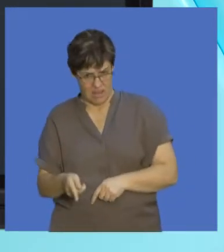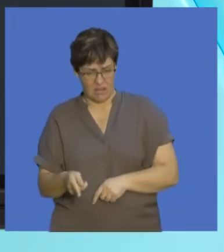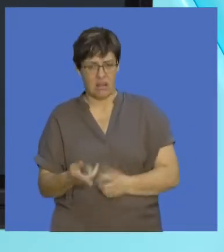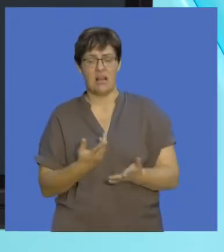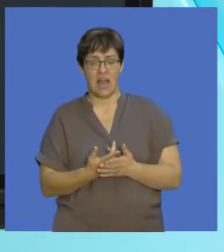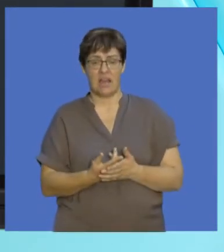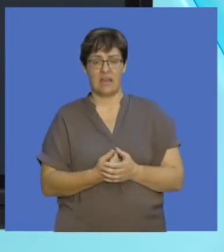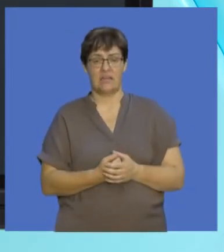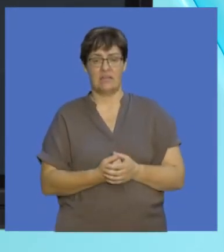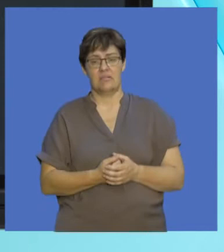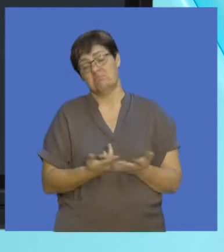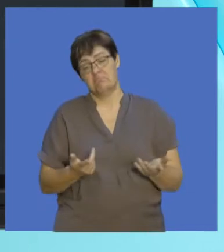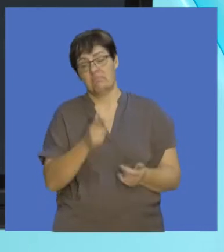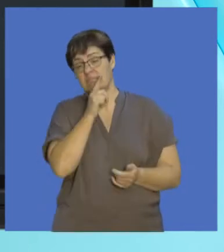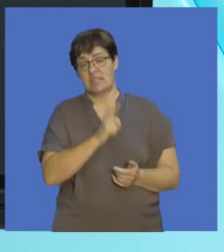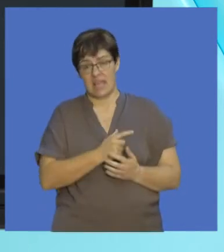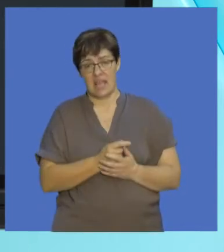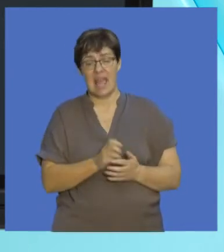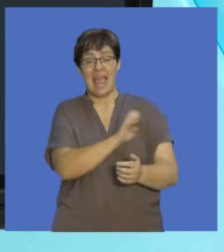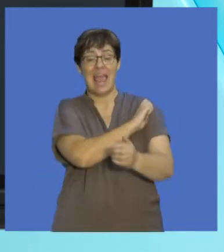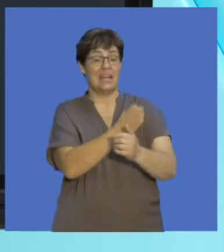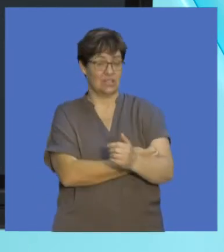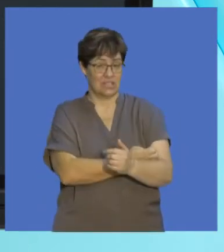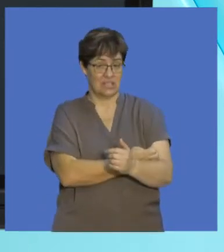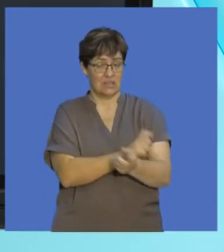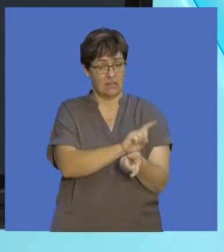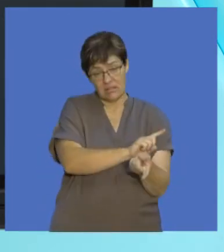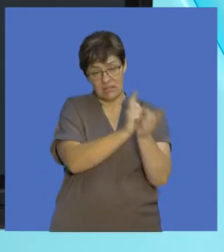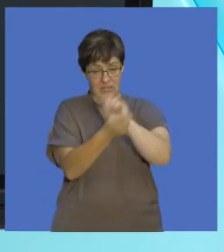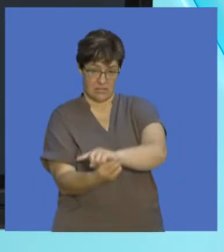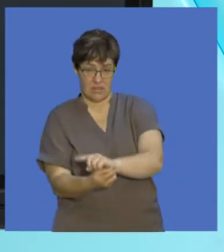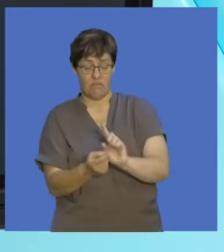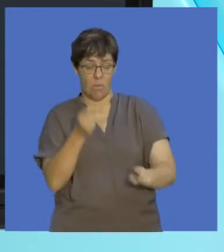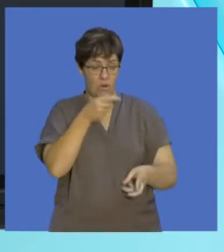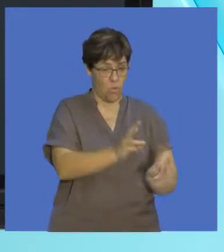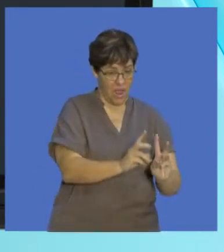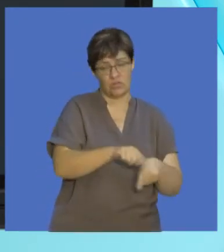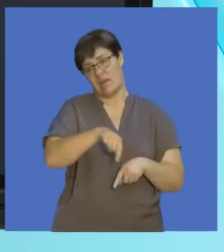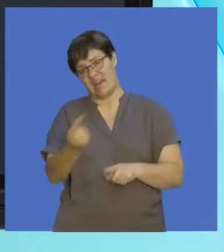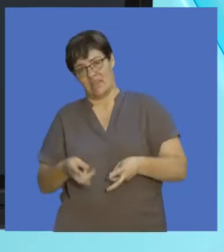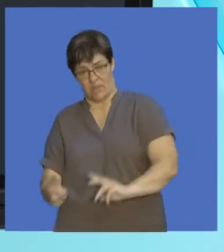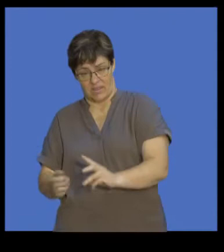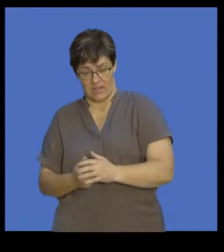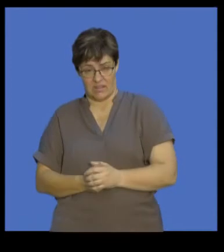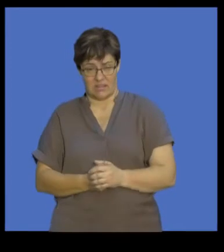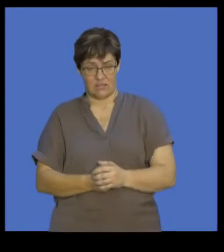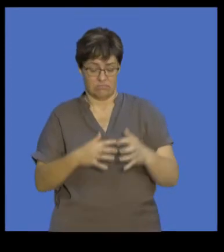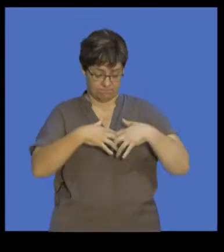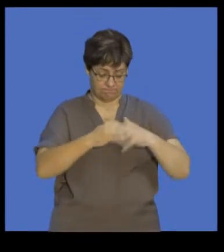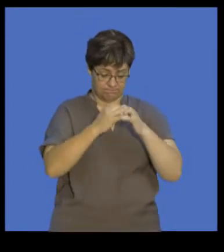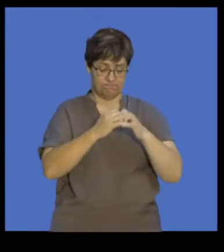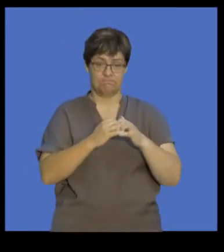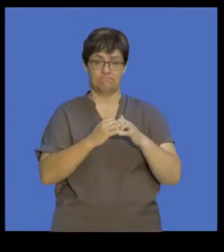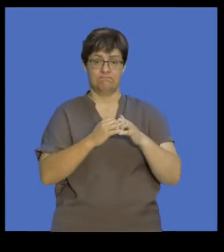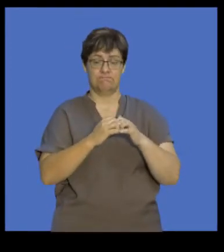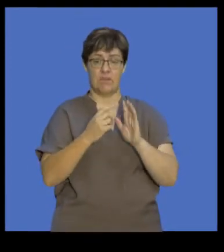circuit, as an example, says to us that energy is actually converted from one form to the other. So in constructing a